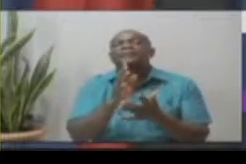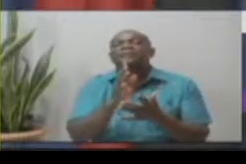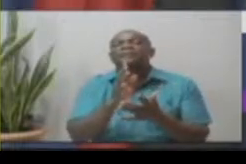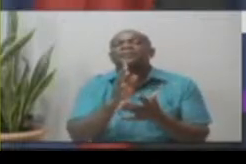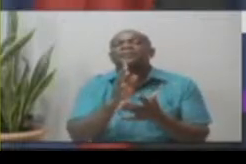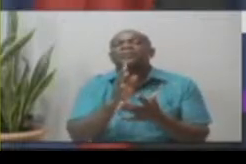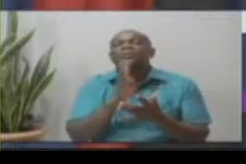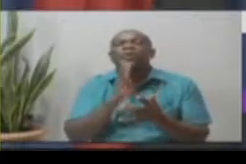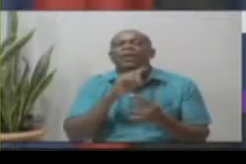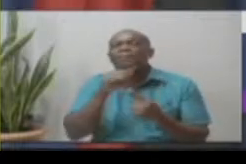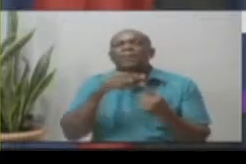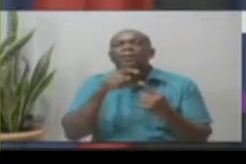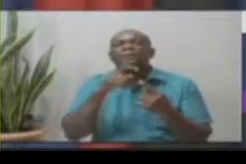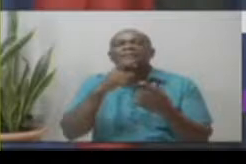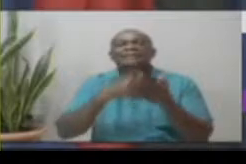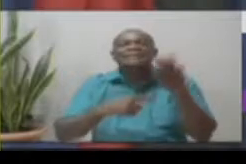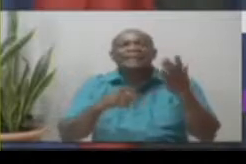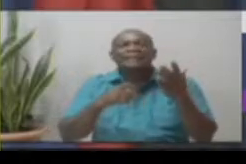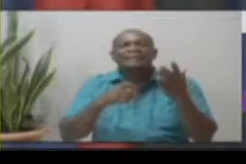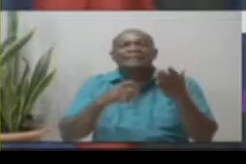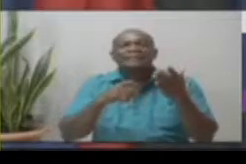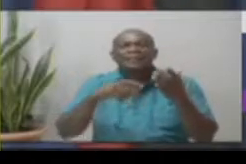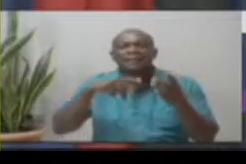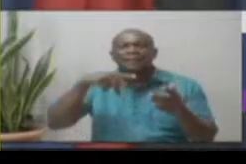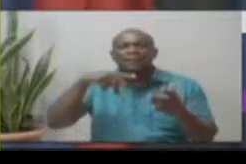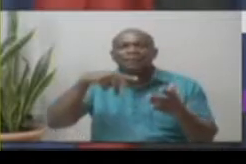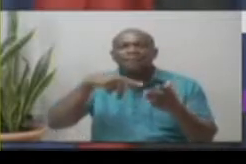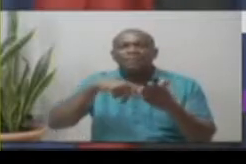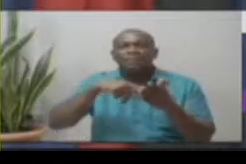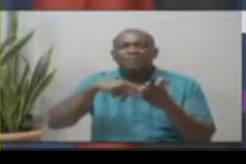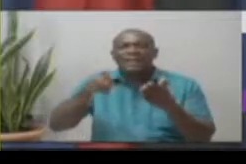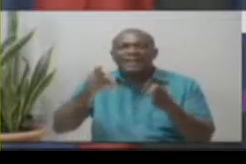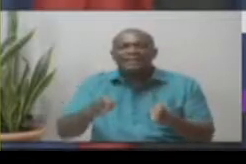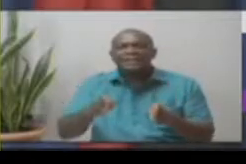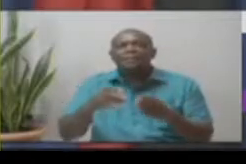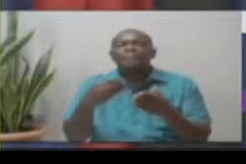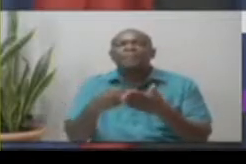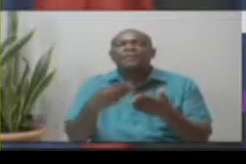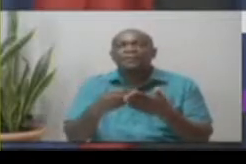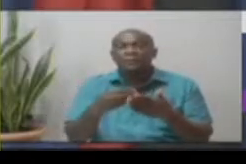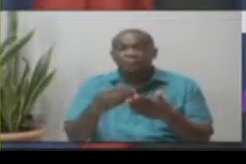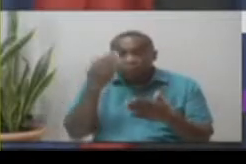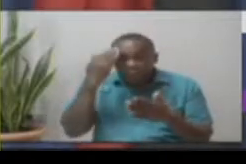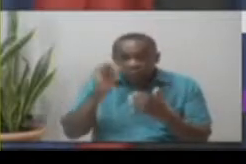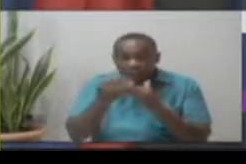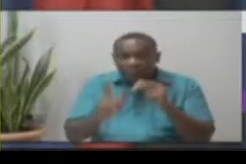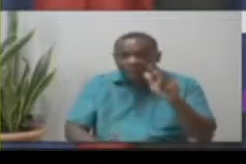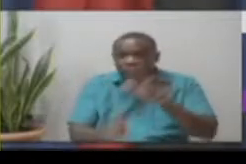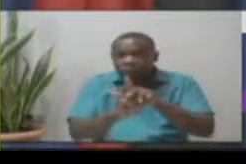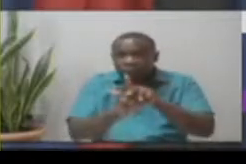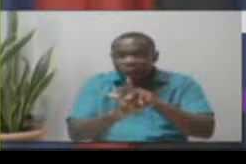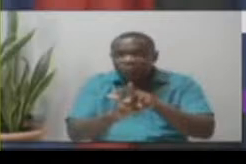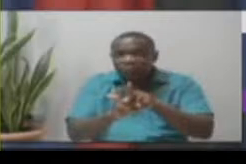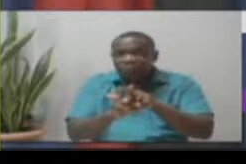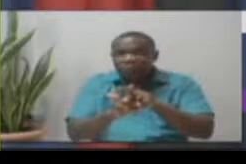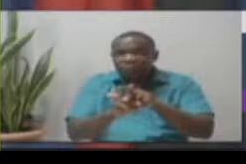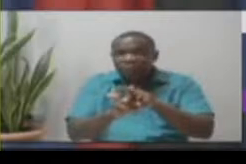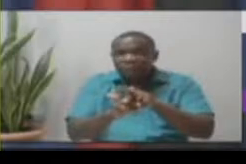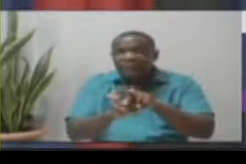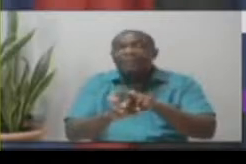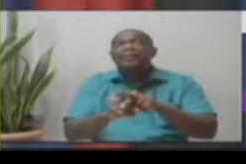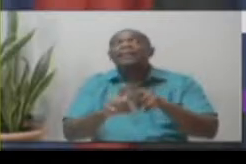matter you're talking about, no, you know how it arose? It arose because there's an allegation, which is now the subject of a